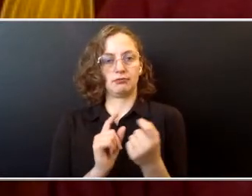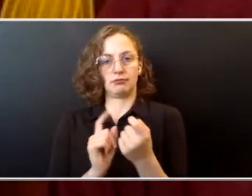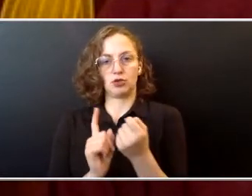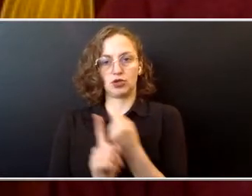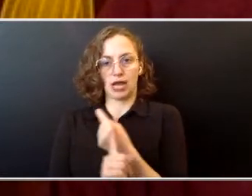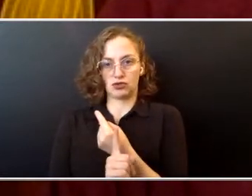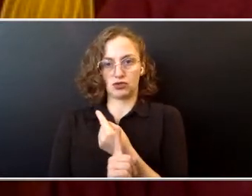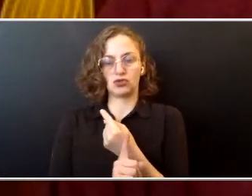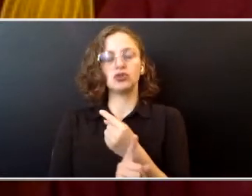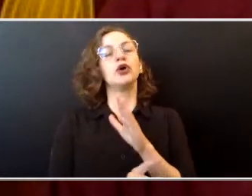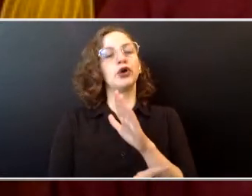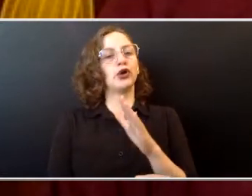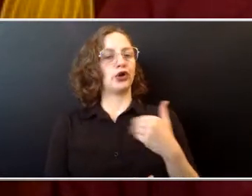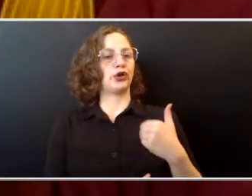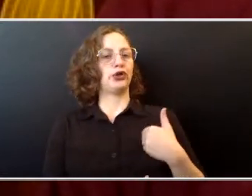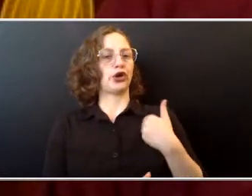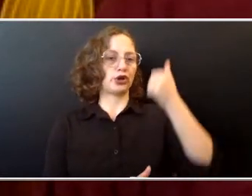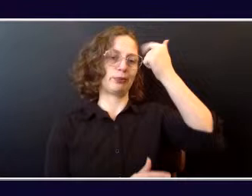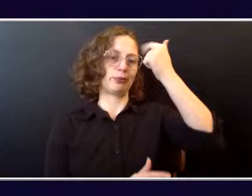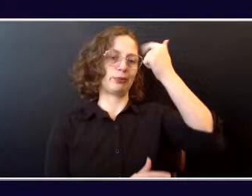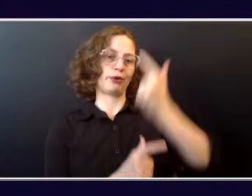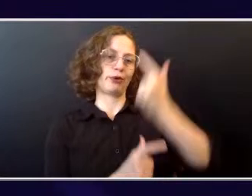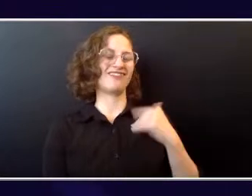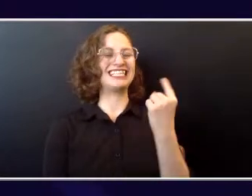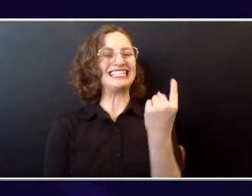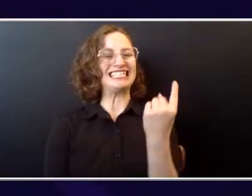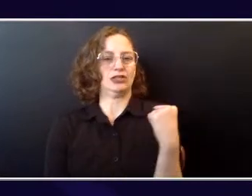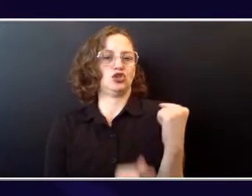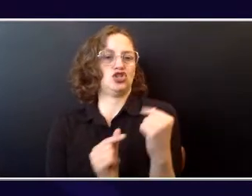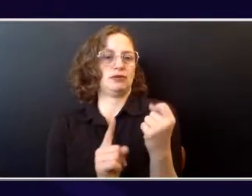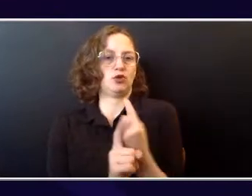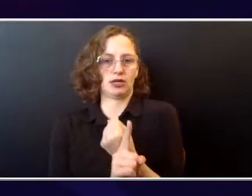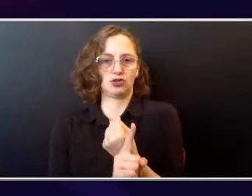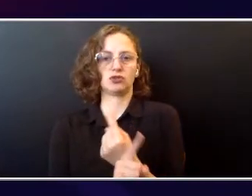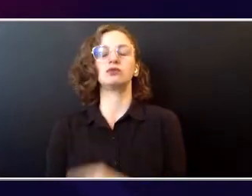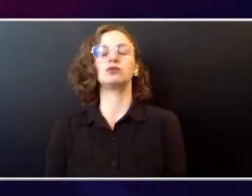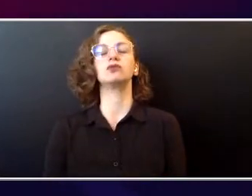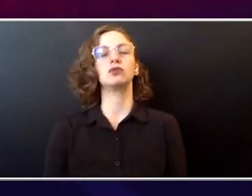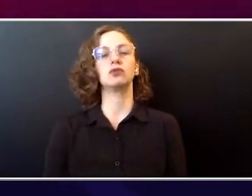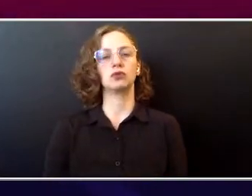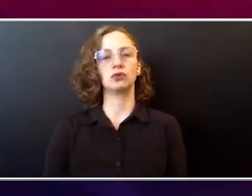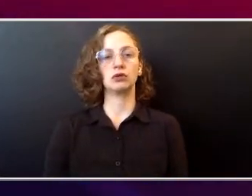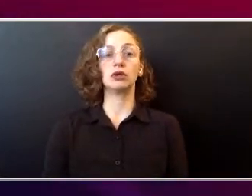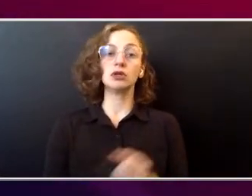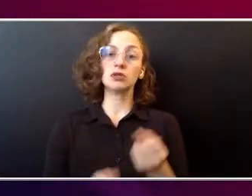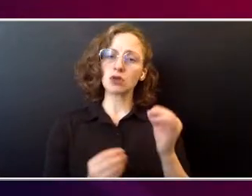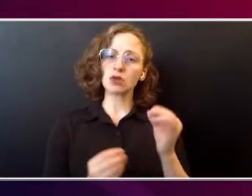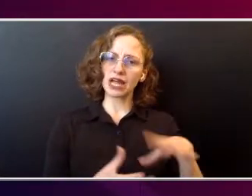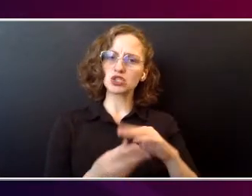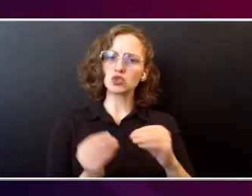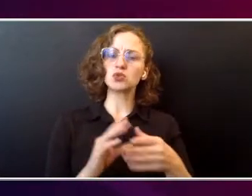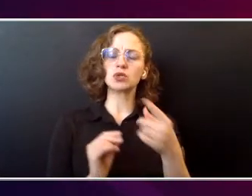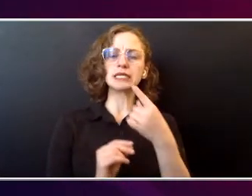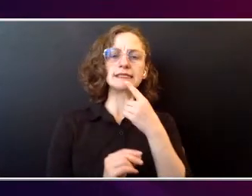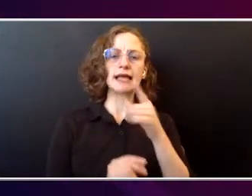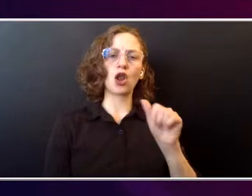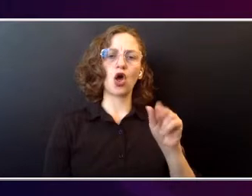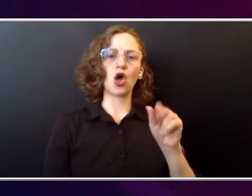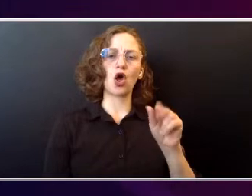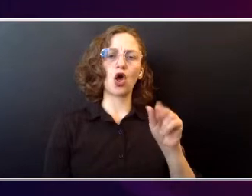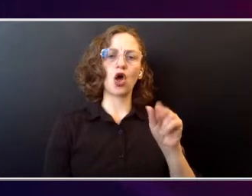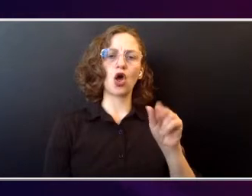has a single gene mutation. So in the story we saw, Aubrey's cholesterol level at her diagnosis was nearly